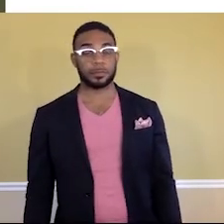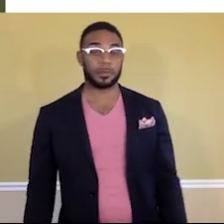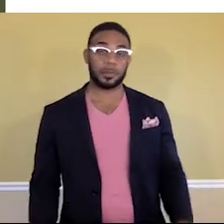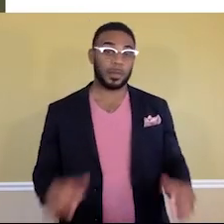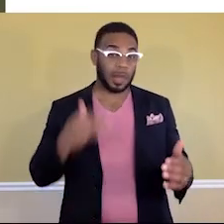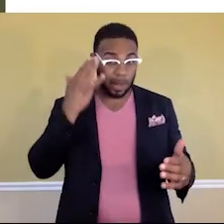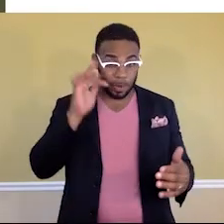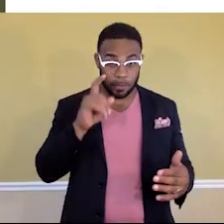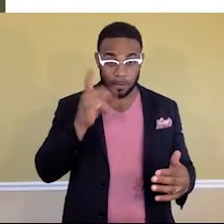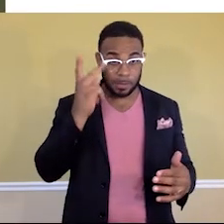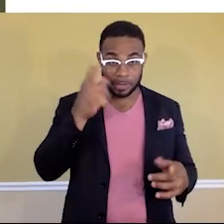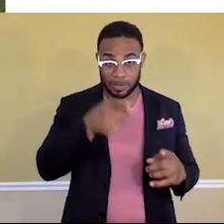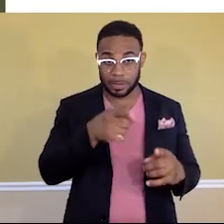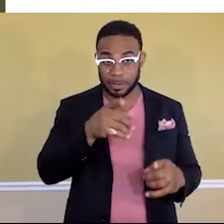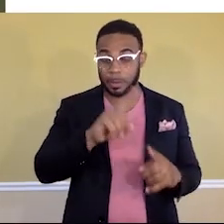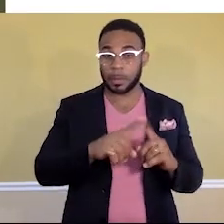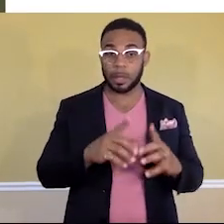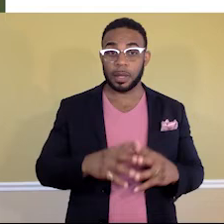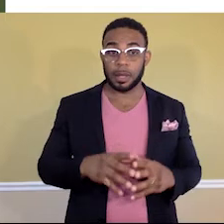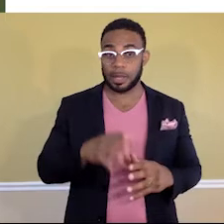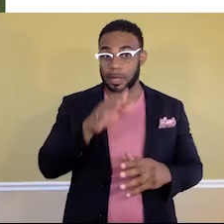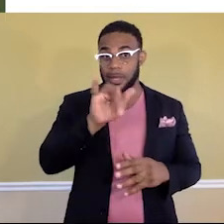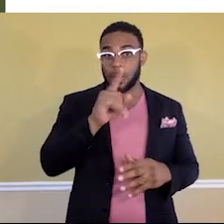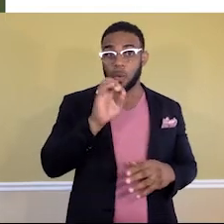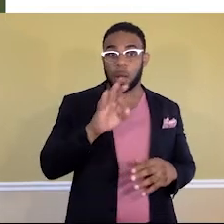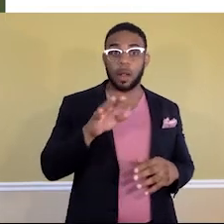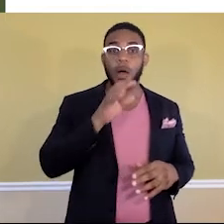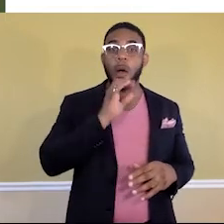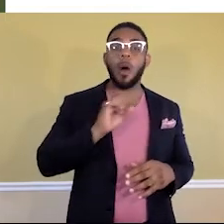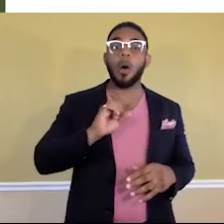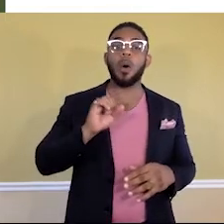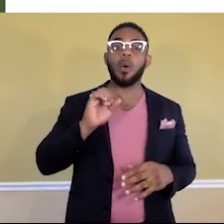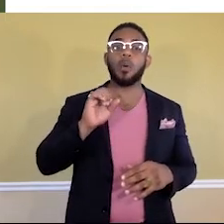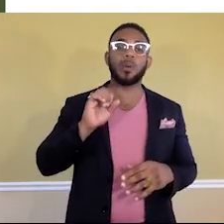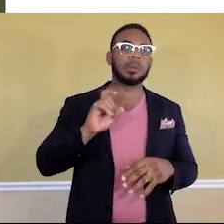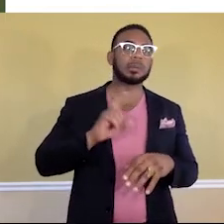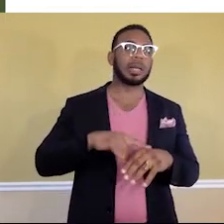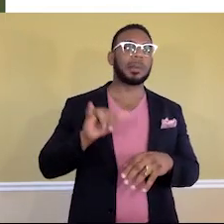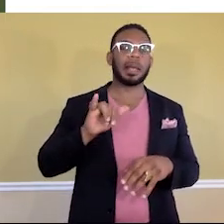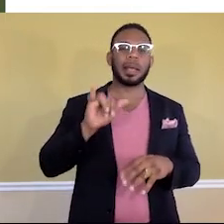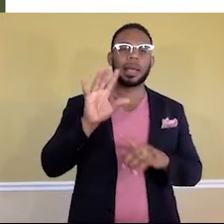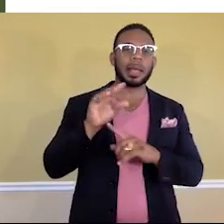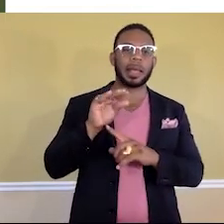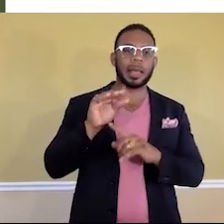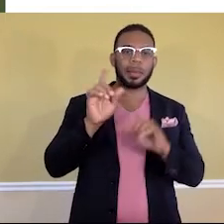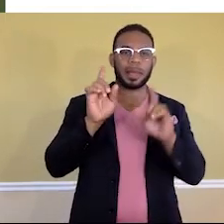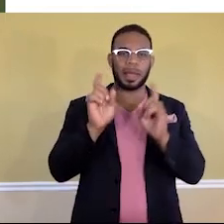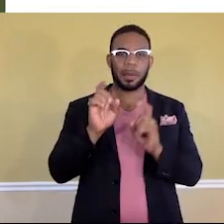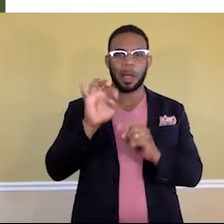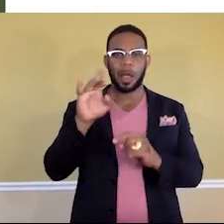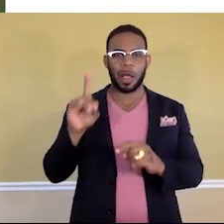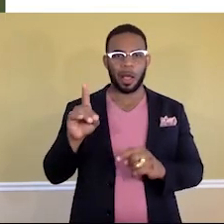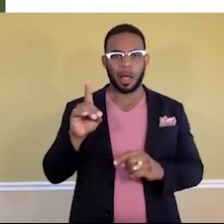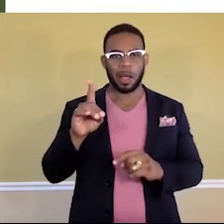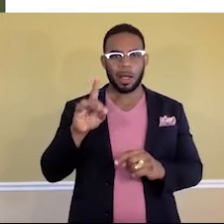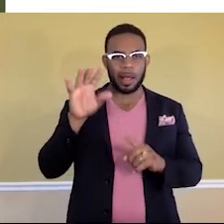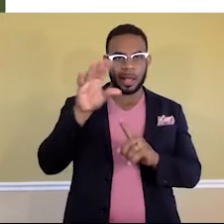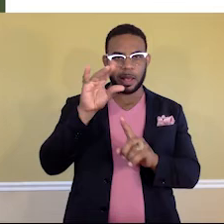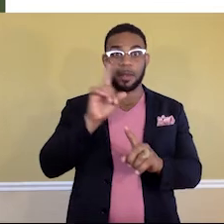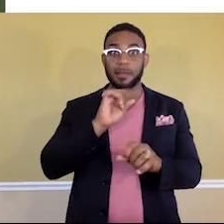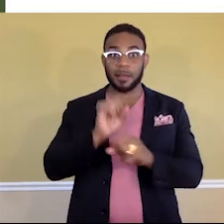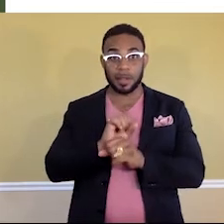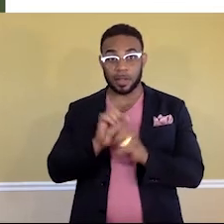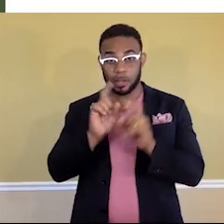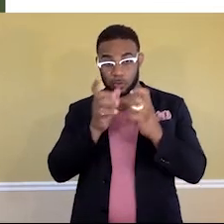So I don't know if you guys have seen this, but this is one of the old time camera calibration cards. Cameras were